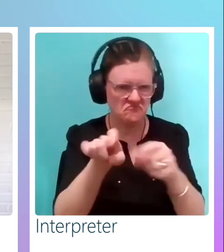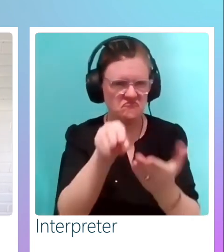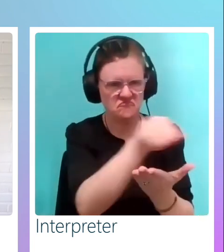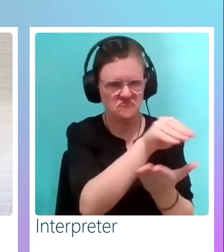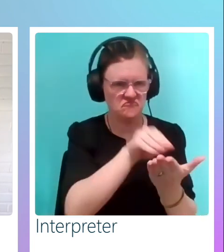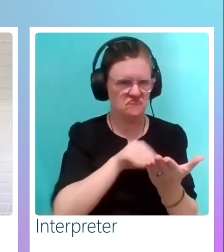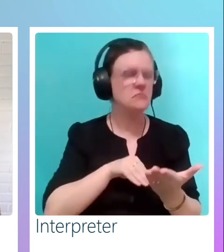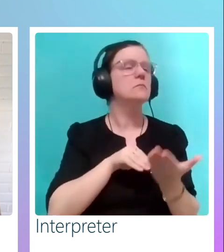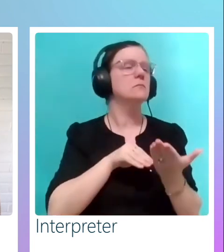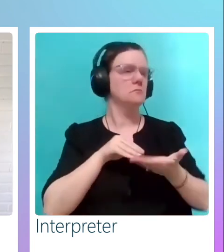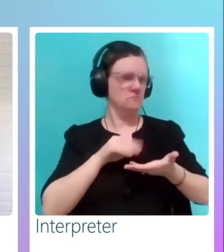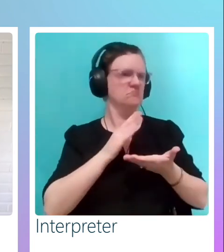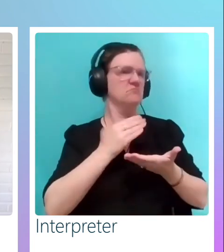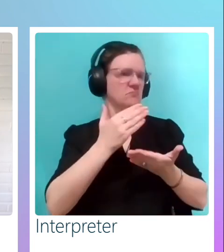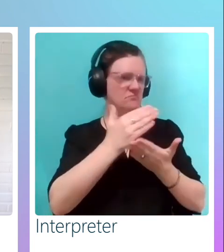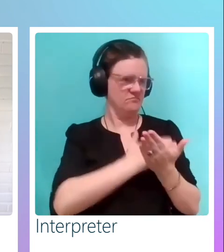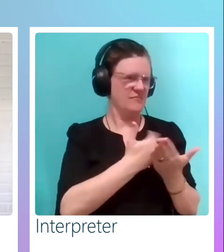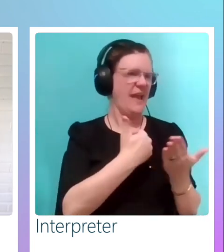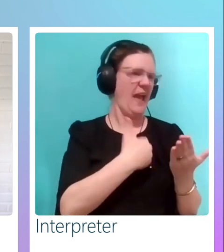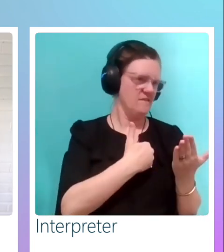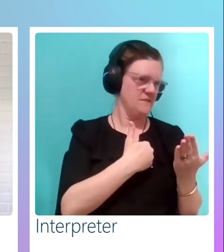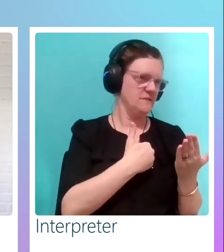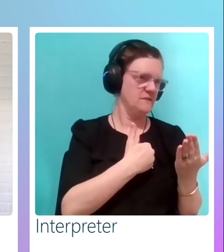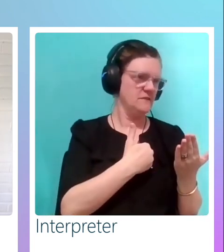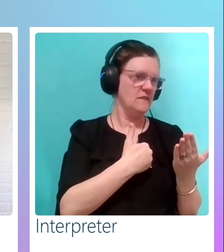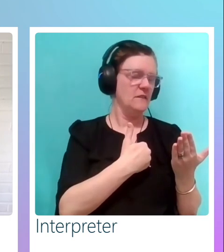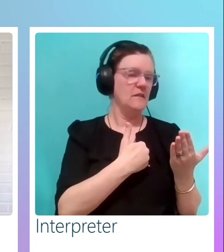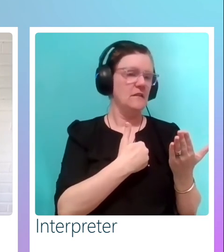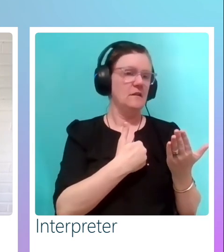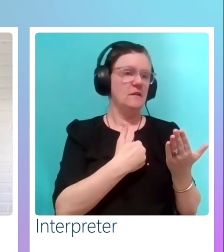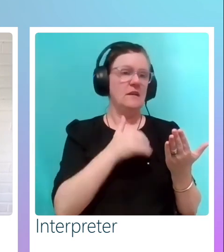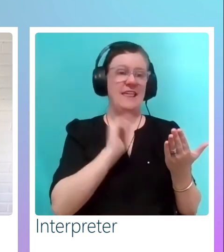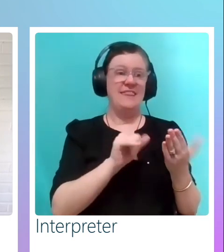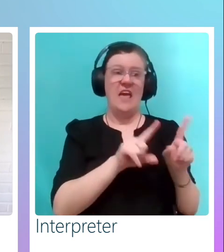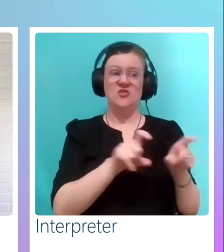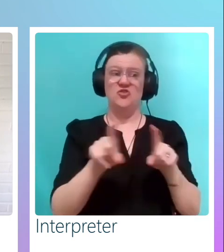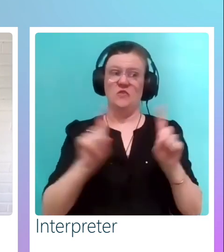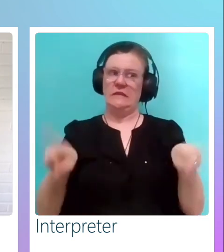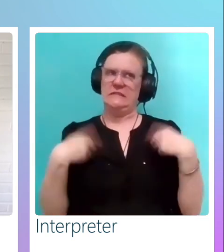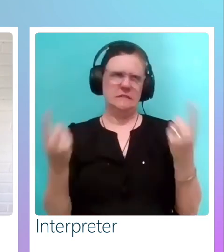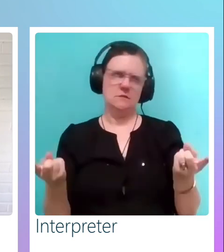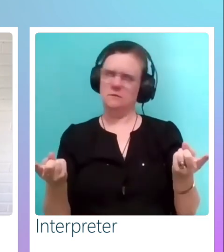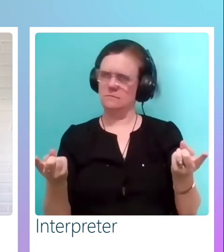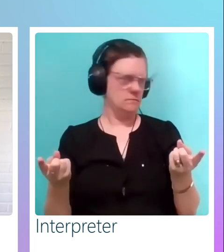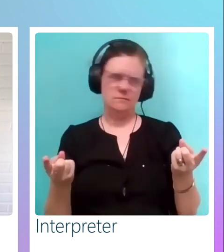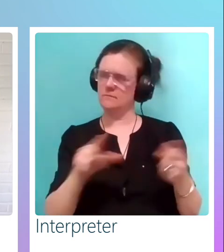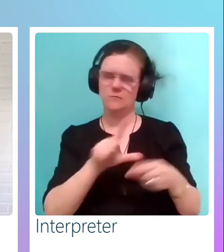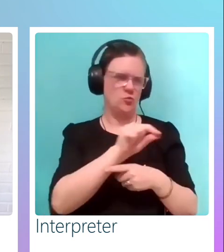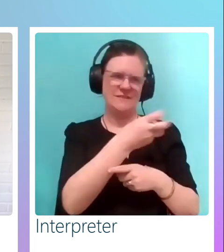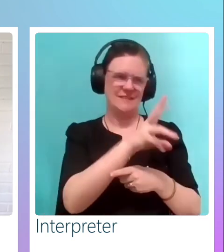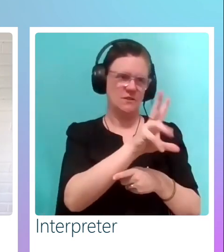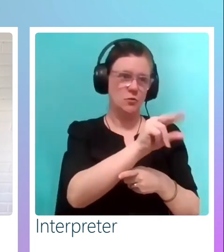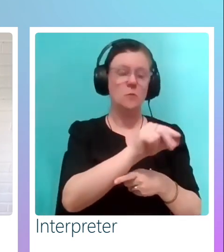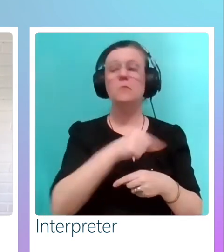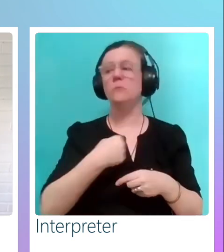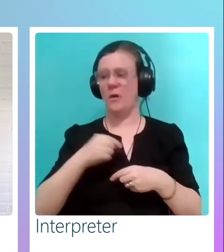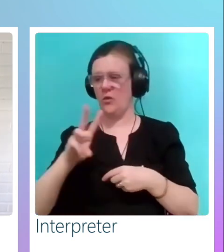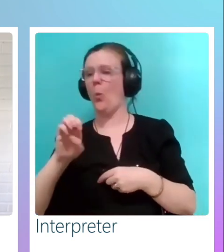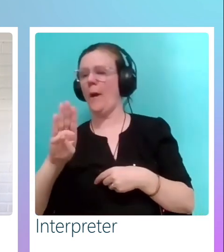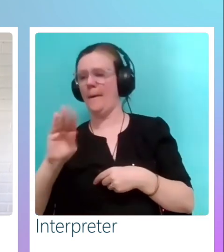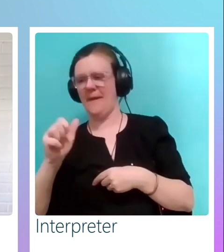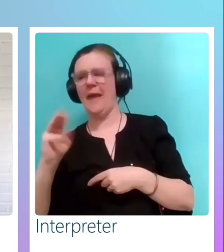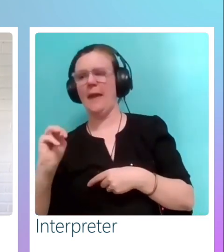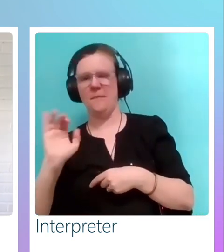services. For various reasons, we haven't rerun that survey since then. So since then, we have started using the WebAIM